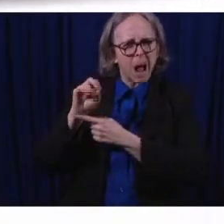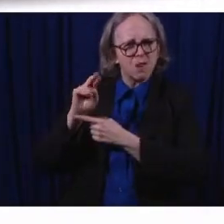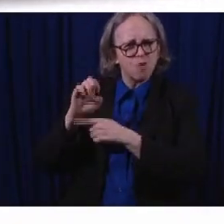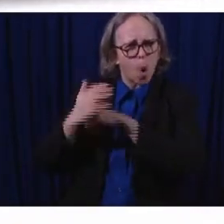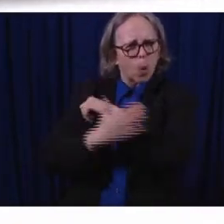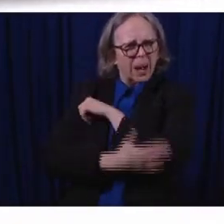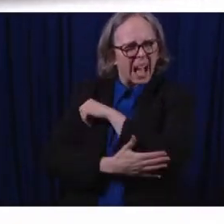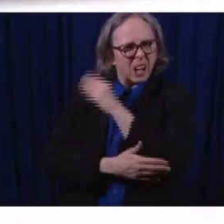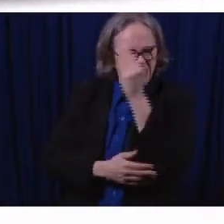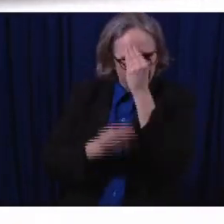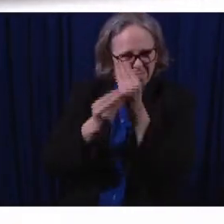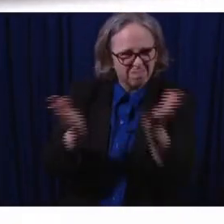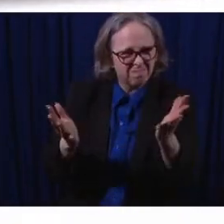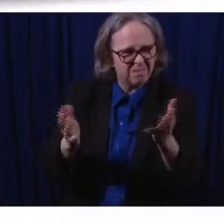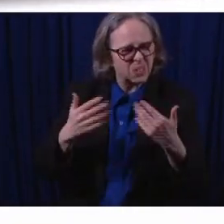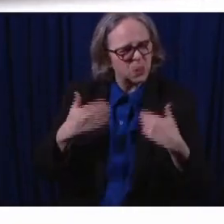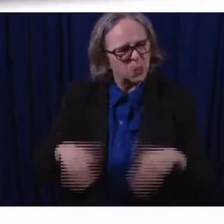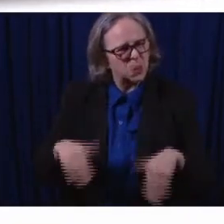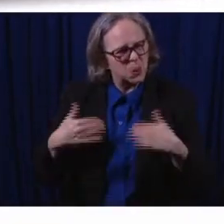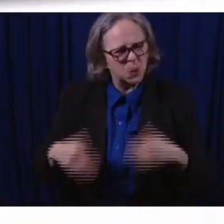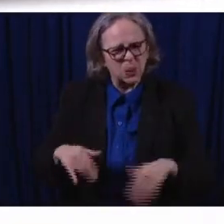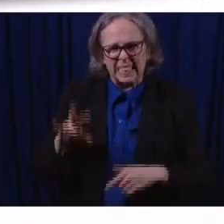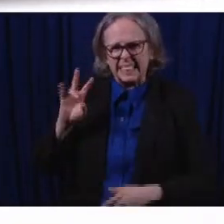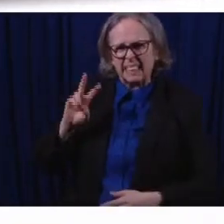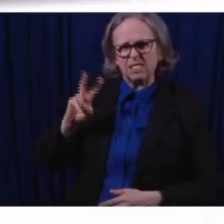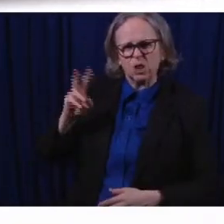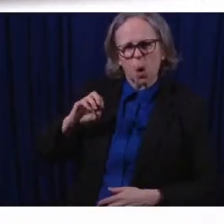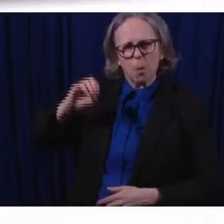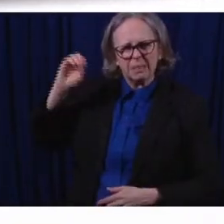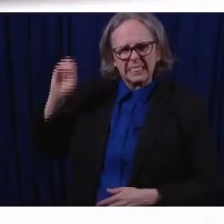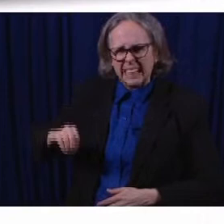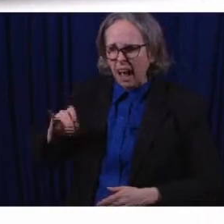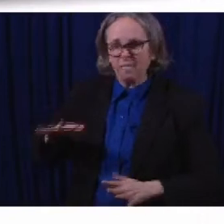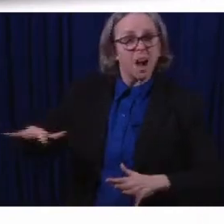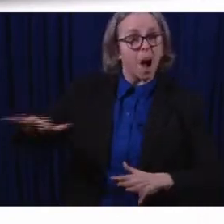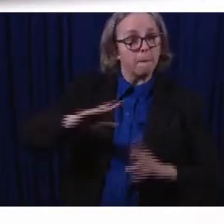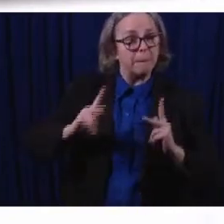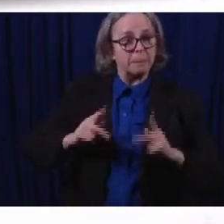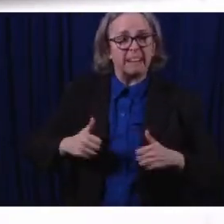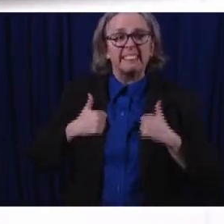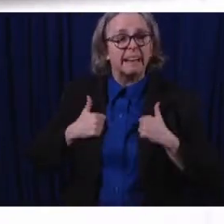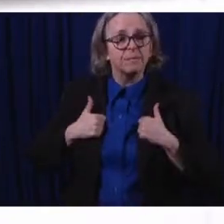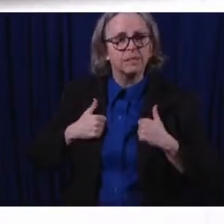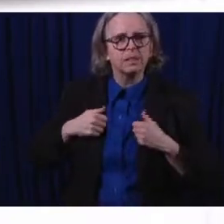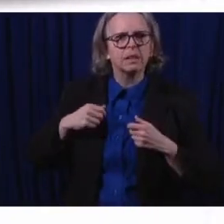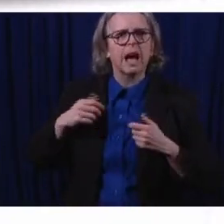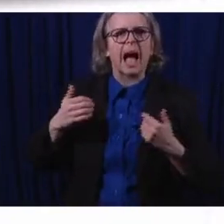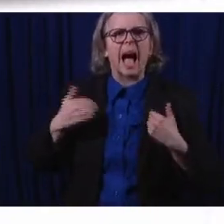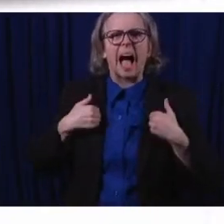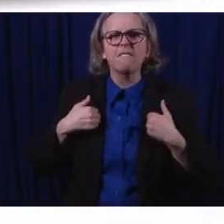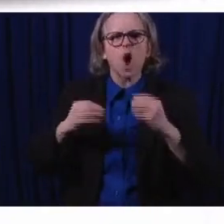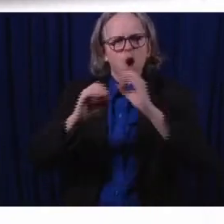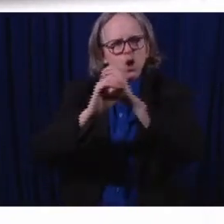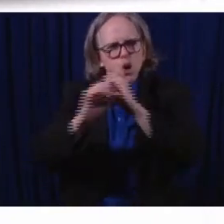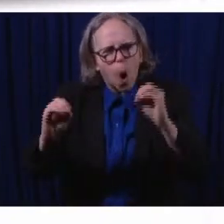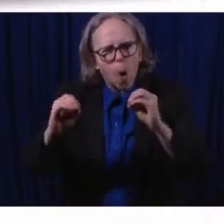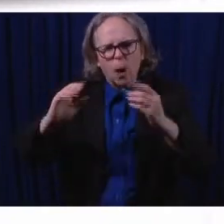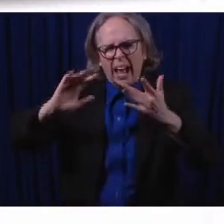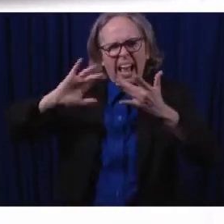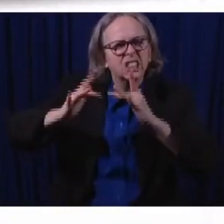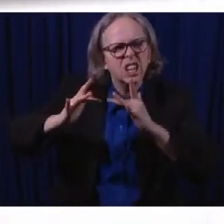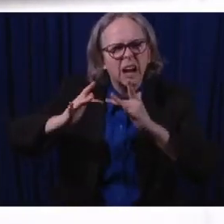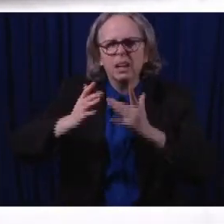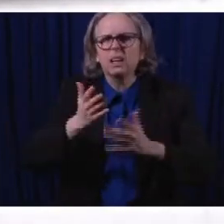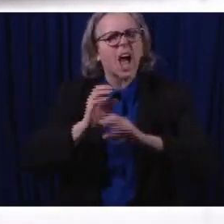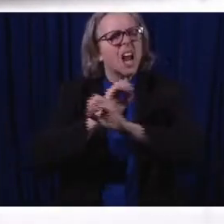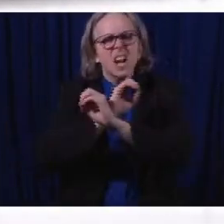people approximately have no internet service. None. Not that they have poor quality internet service. That's a whole other issue. They couldn't